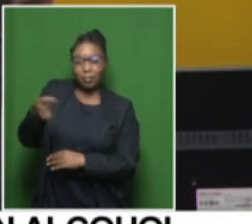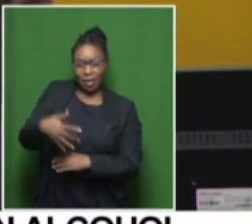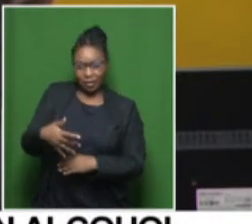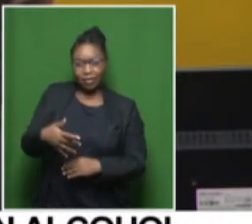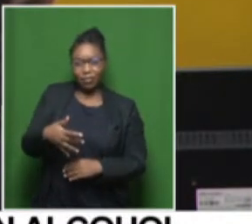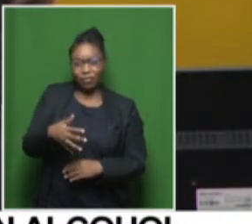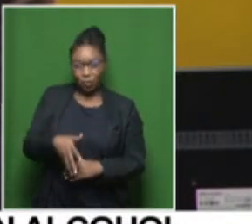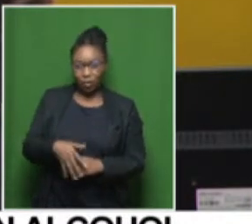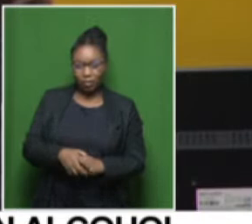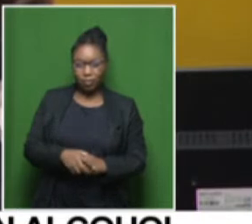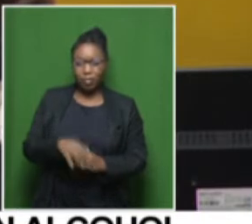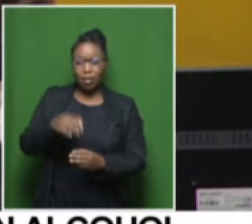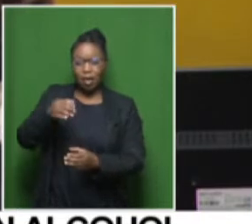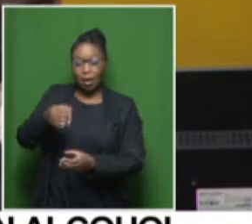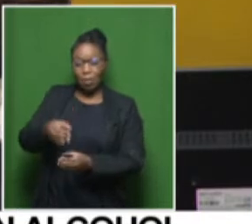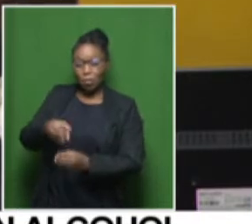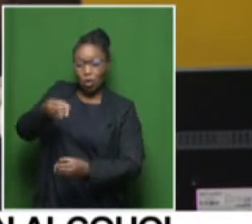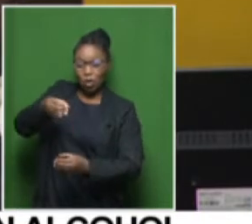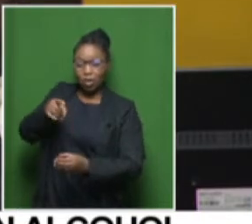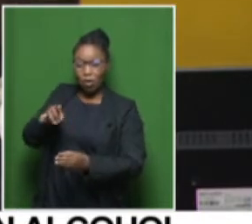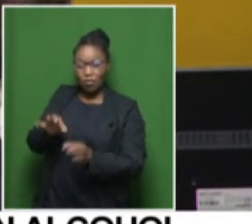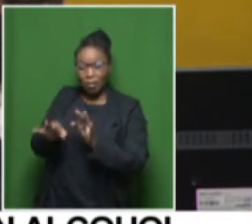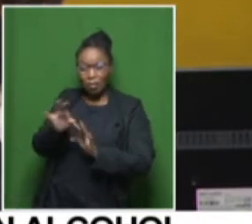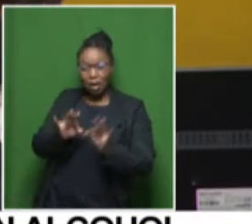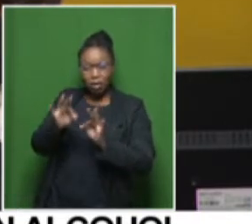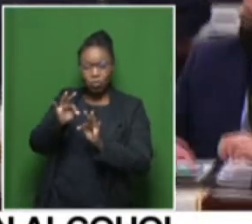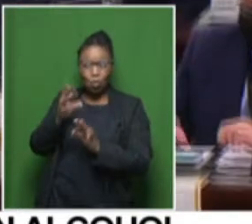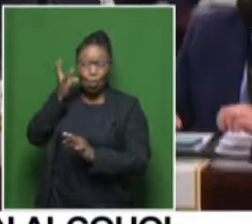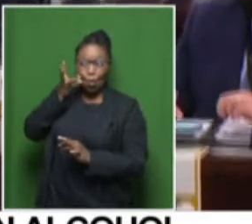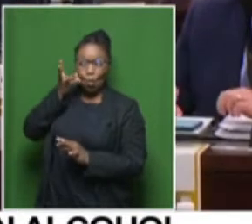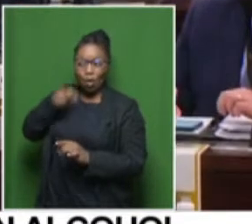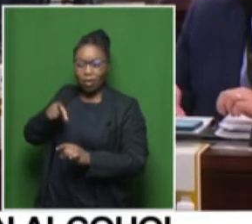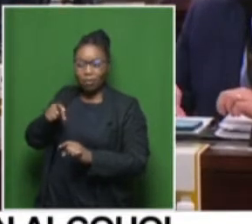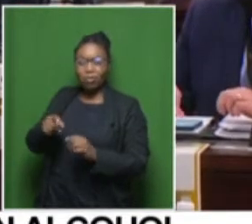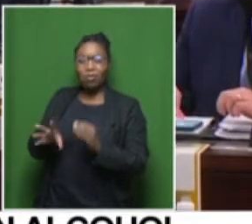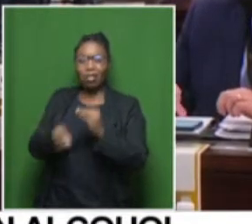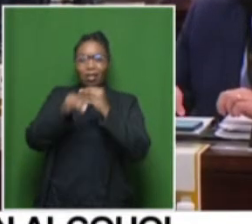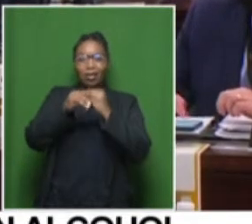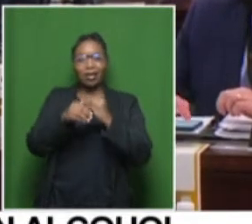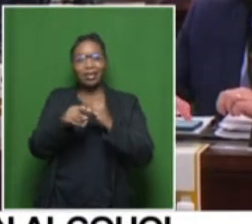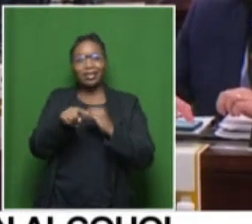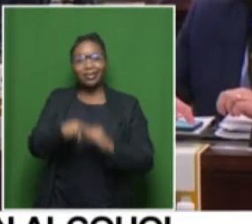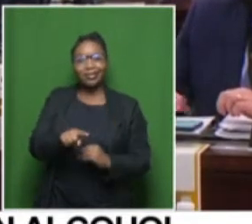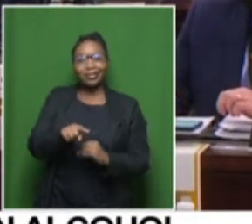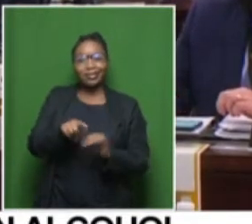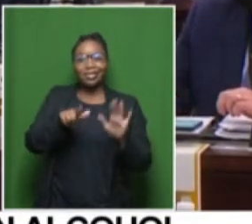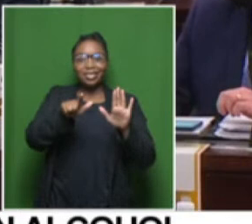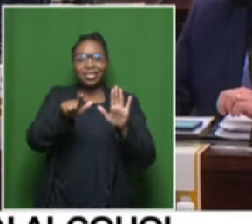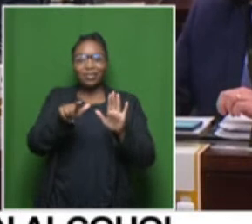A bottle of sparkling wine will cost an additional 76 cents.